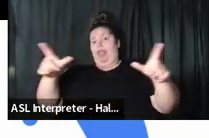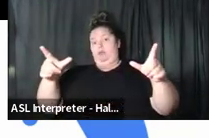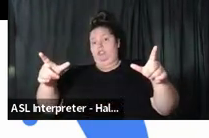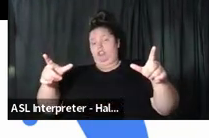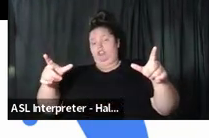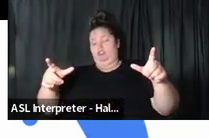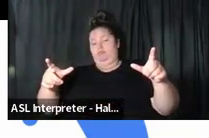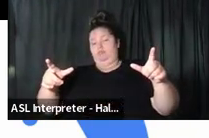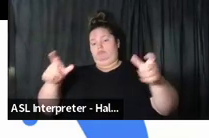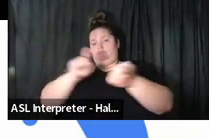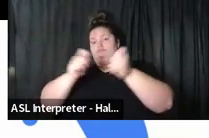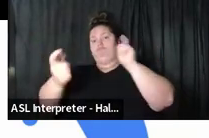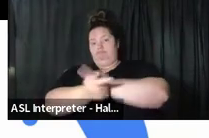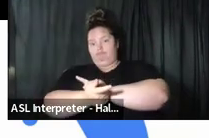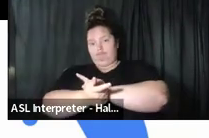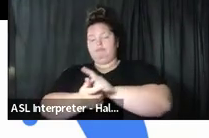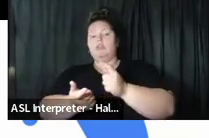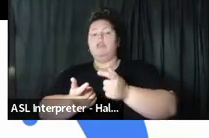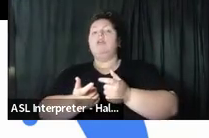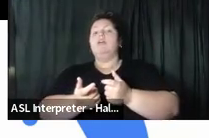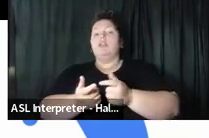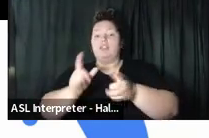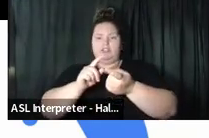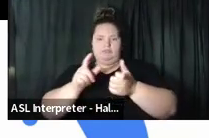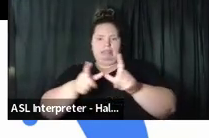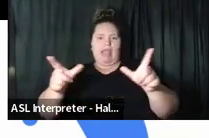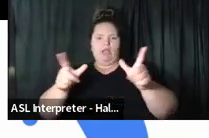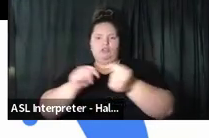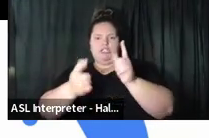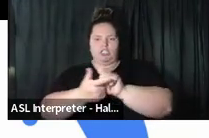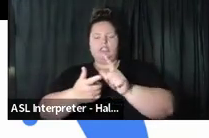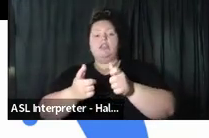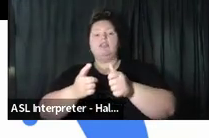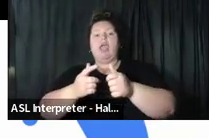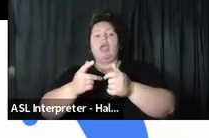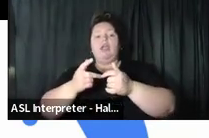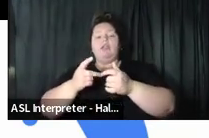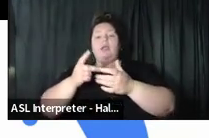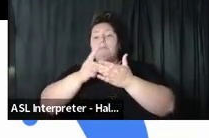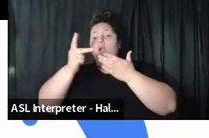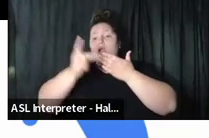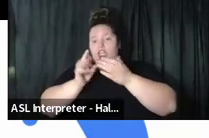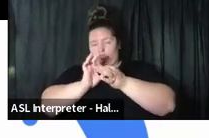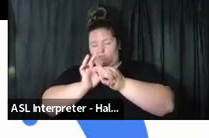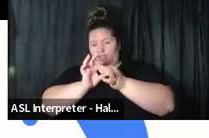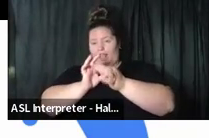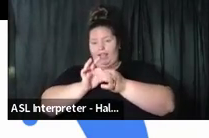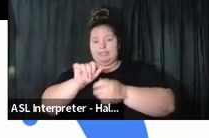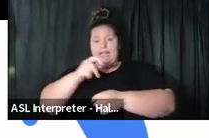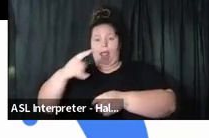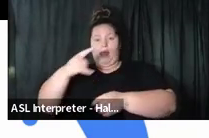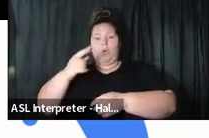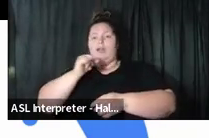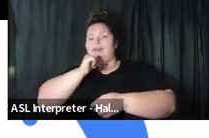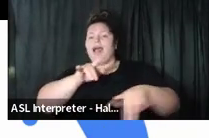you. So there's language translation apps, and then Project Relate. It's an app for non-standard speech. So if